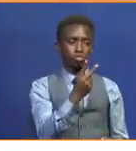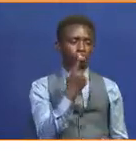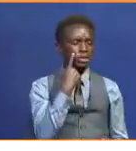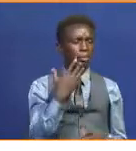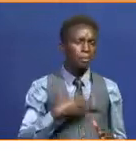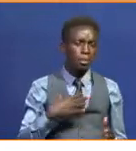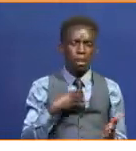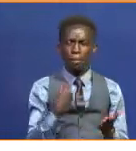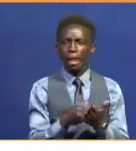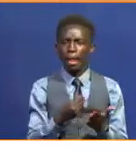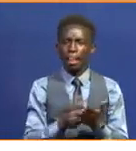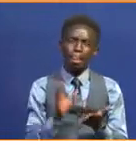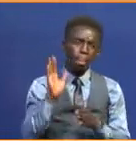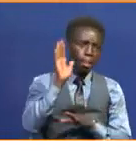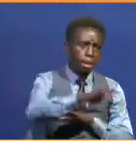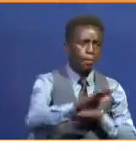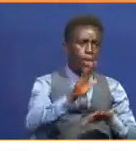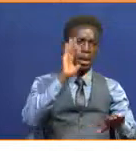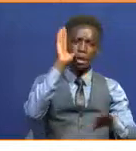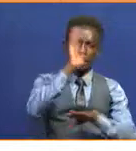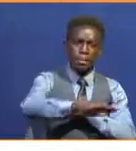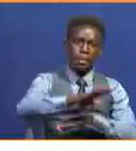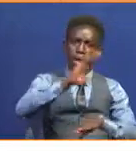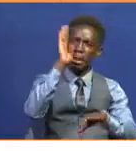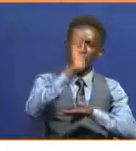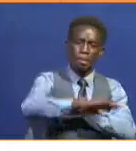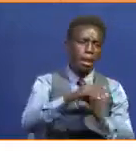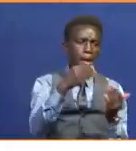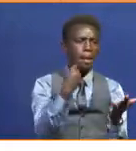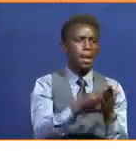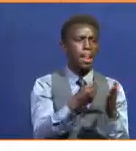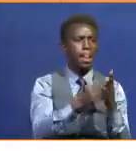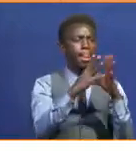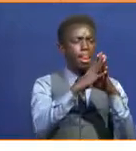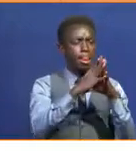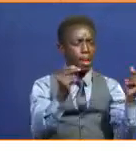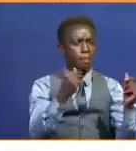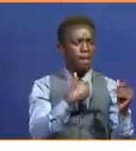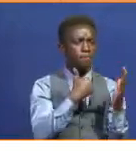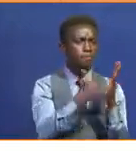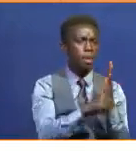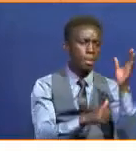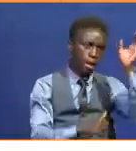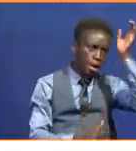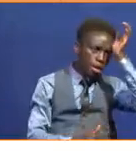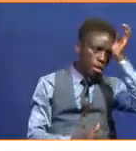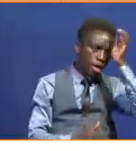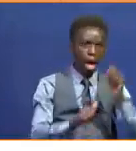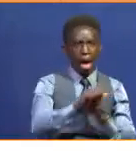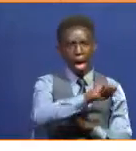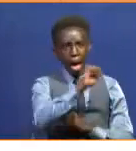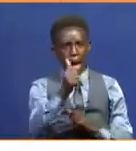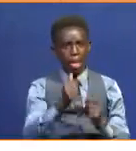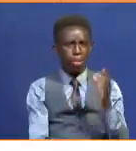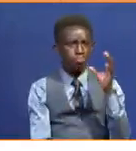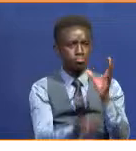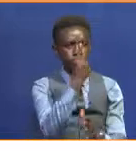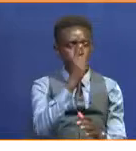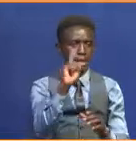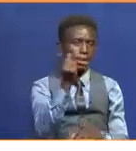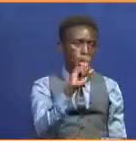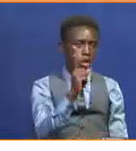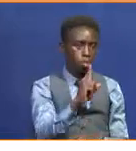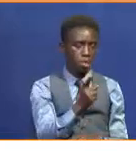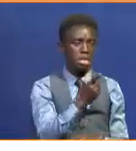depositing money and that money just disappears. We had an issue in Eldoret. We have a new one here in Nairobi. And those are just the ones that have made their way to the